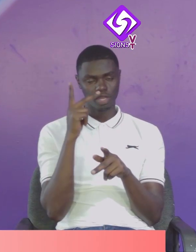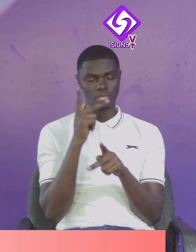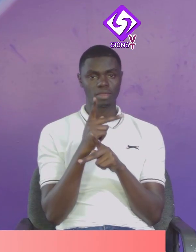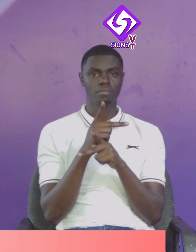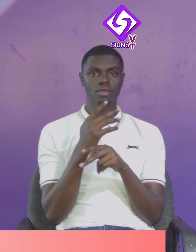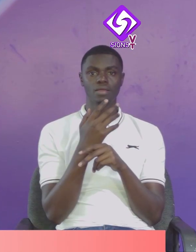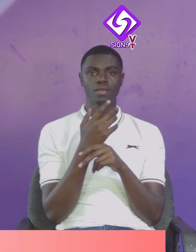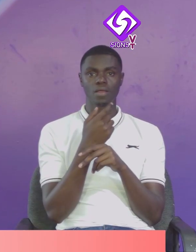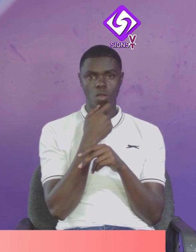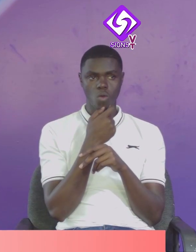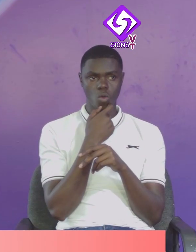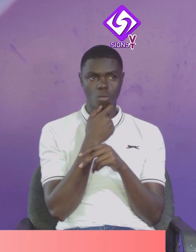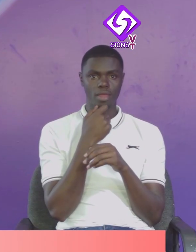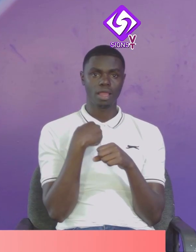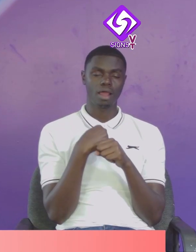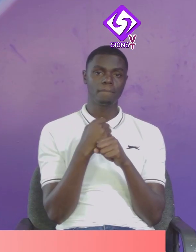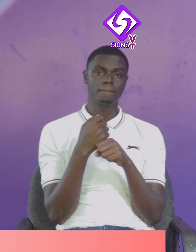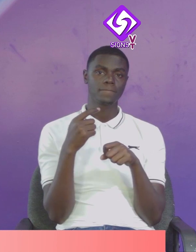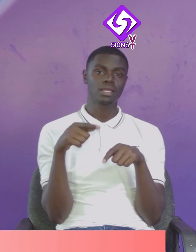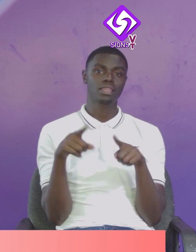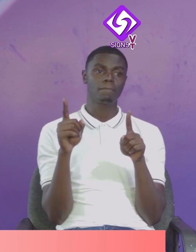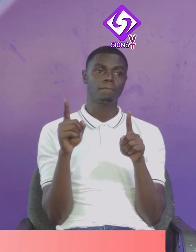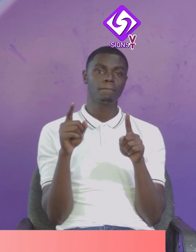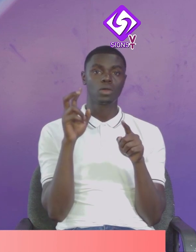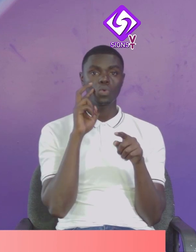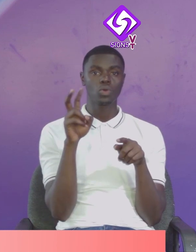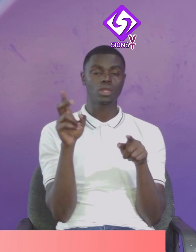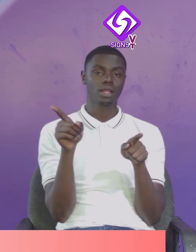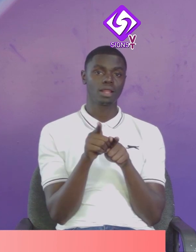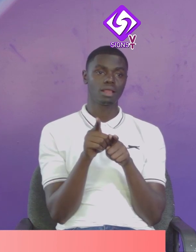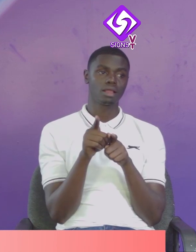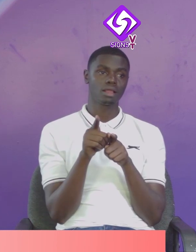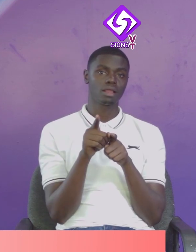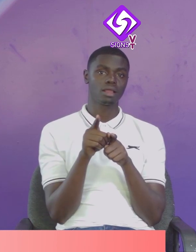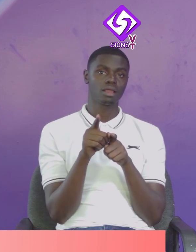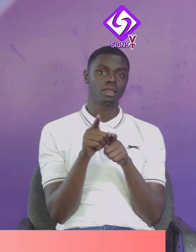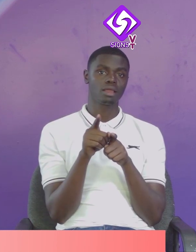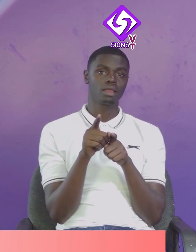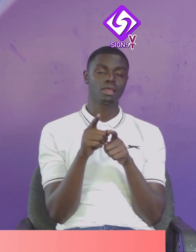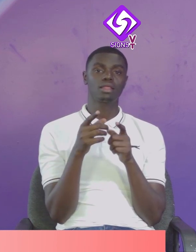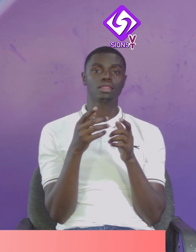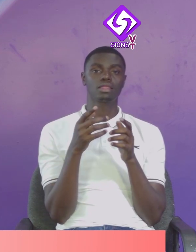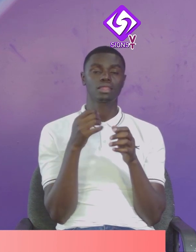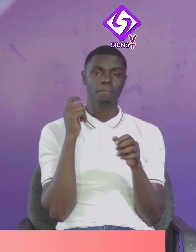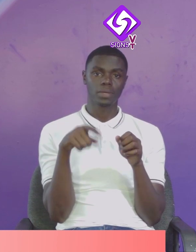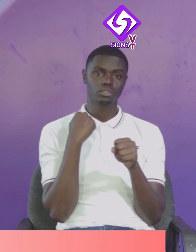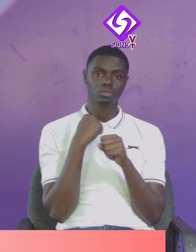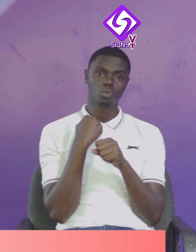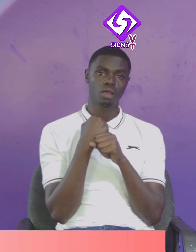Mahia and making them look like they need to have a run for their money. Right.